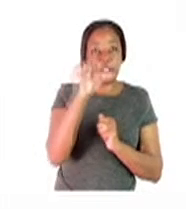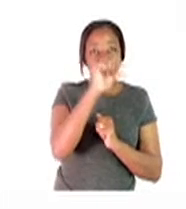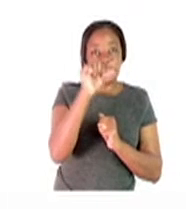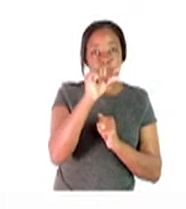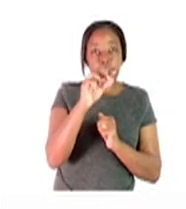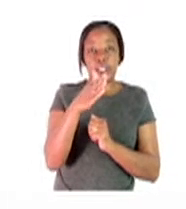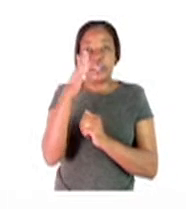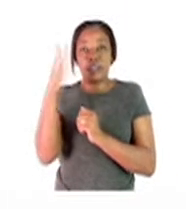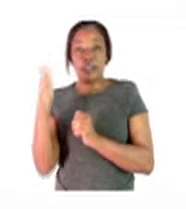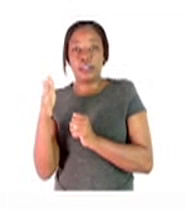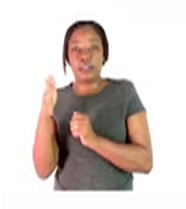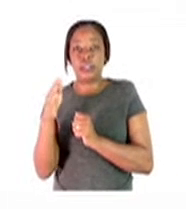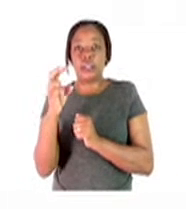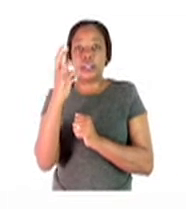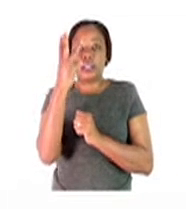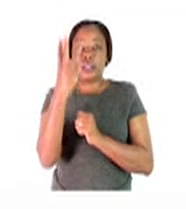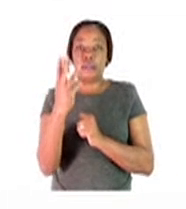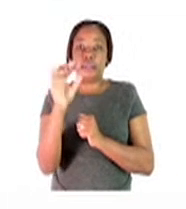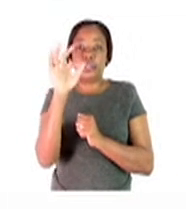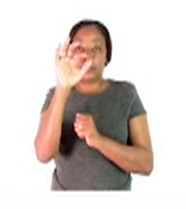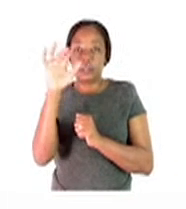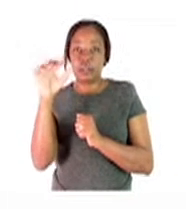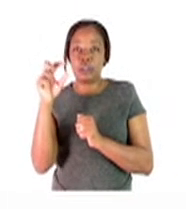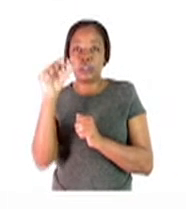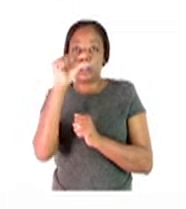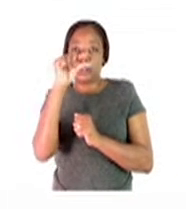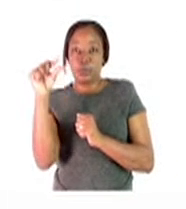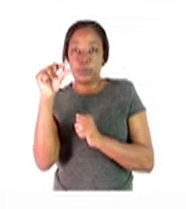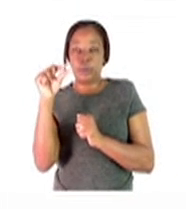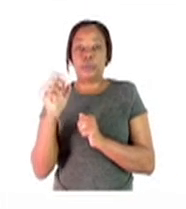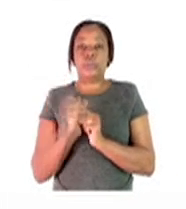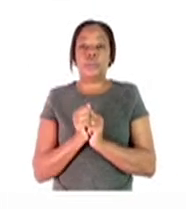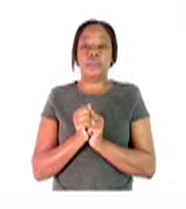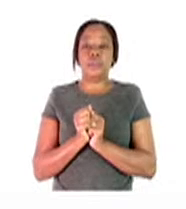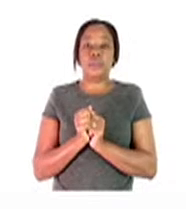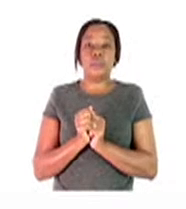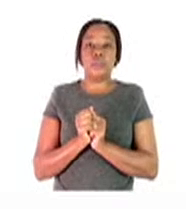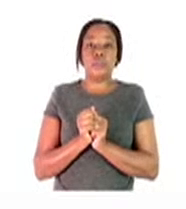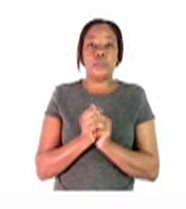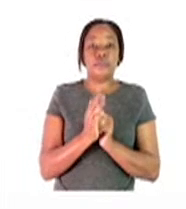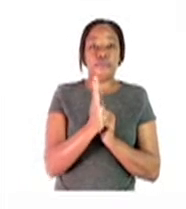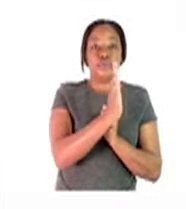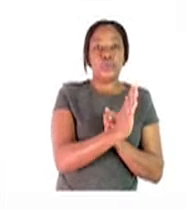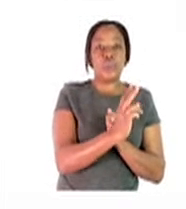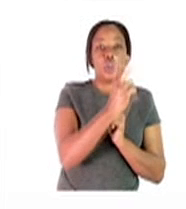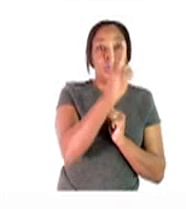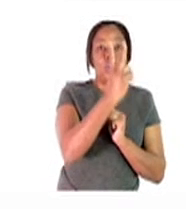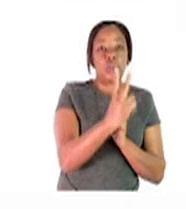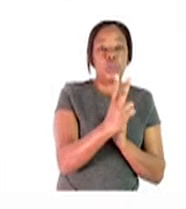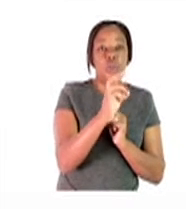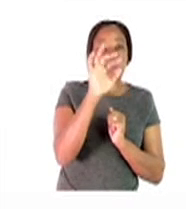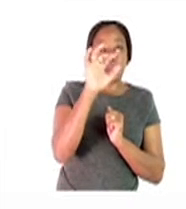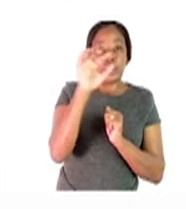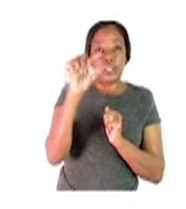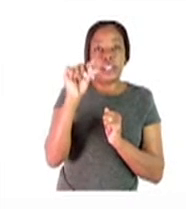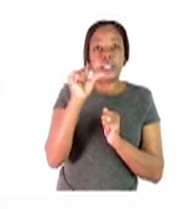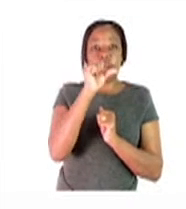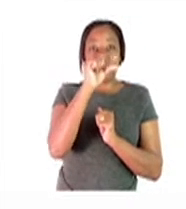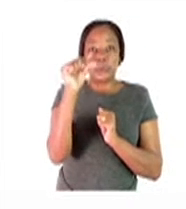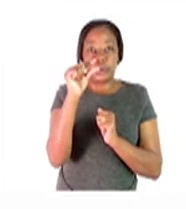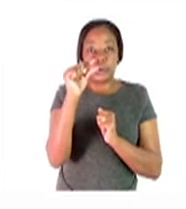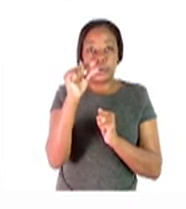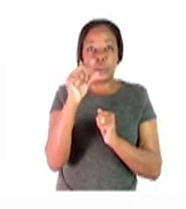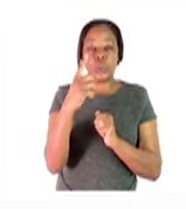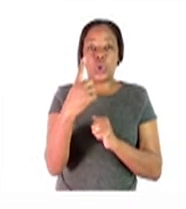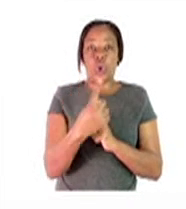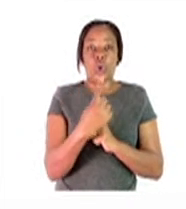we mean by 2-letter words? The 2-letter words are the words which are only comprises of 2 letters of